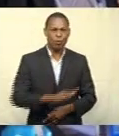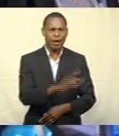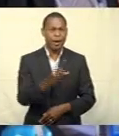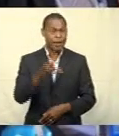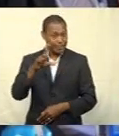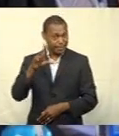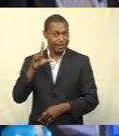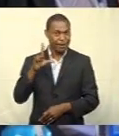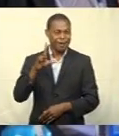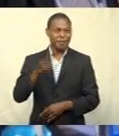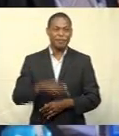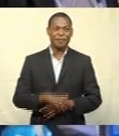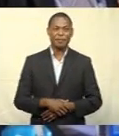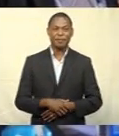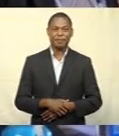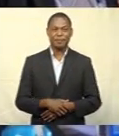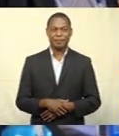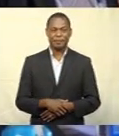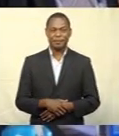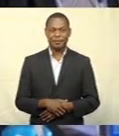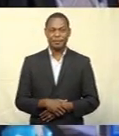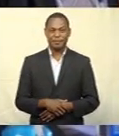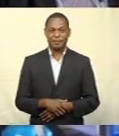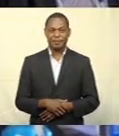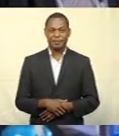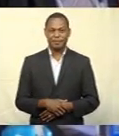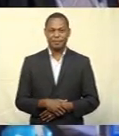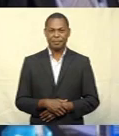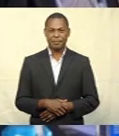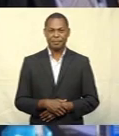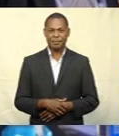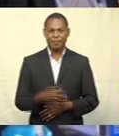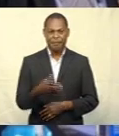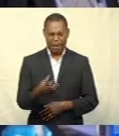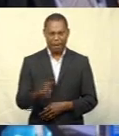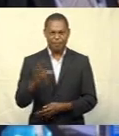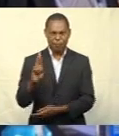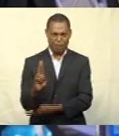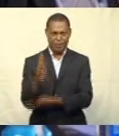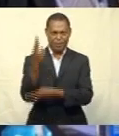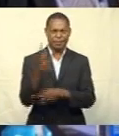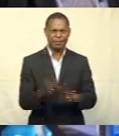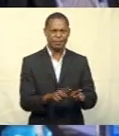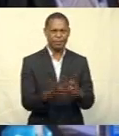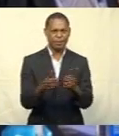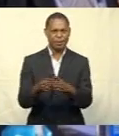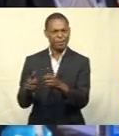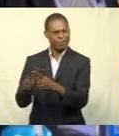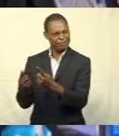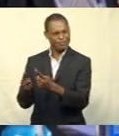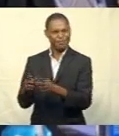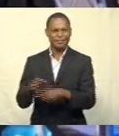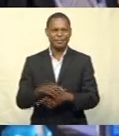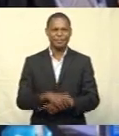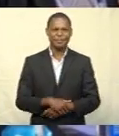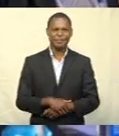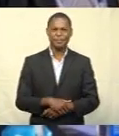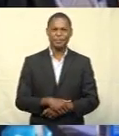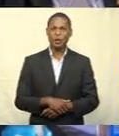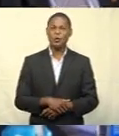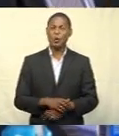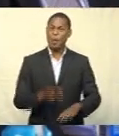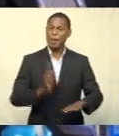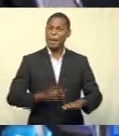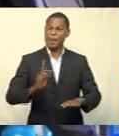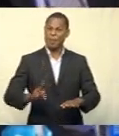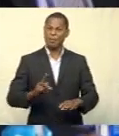representing government, or Honorable Buritav is representing opposition over here. As I stated earlier, this is a parliamentary independent